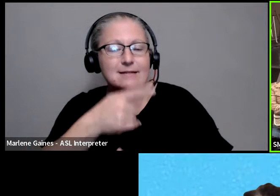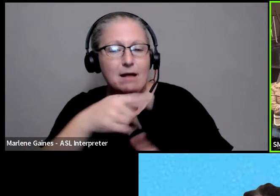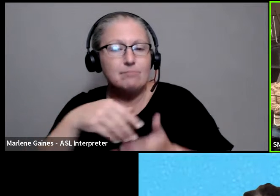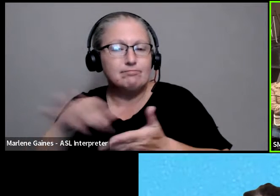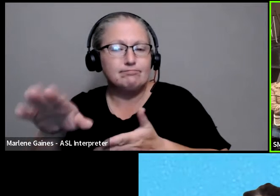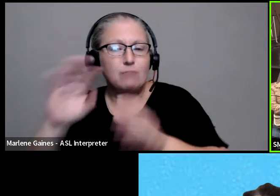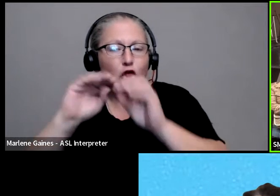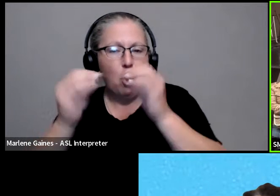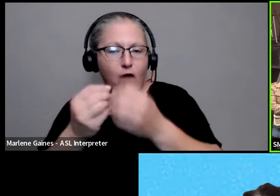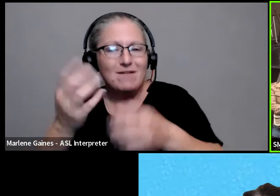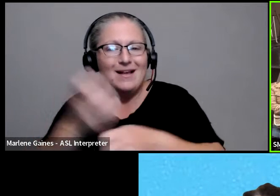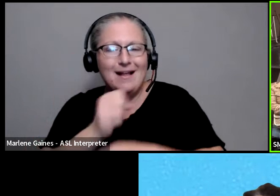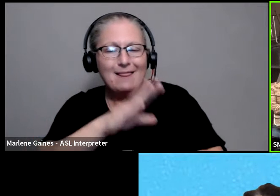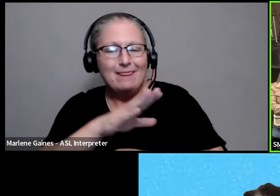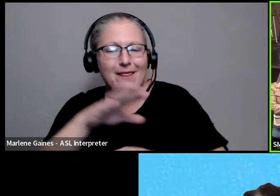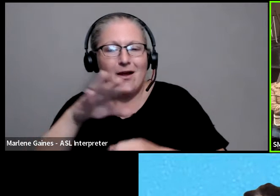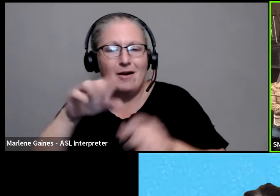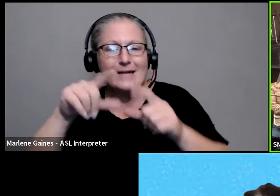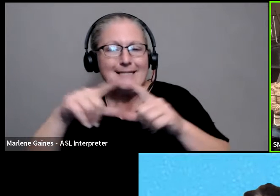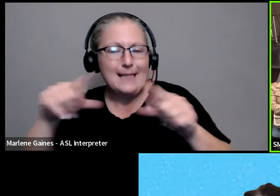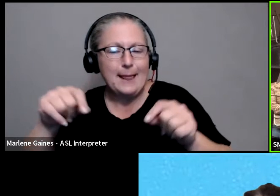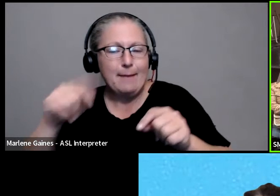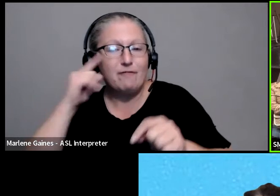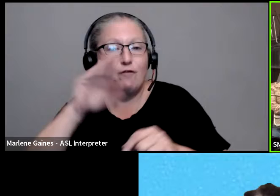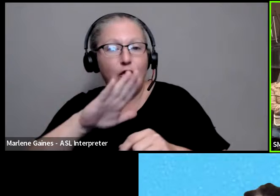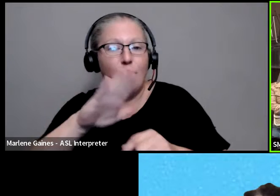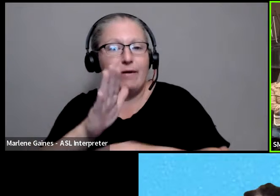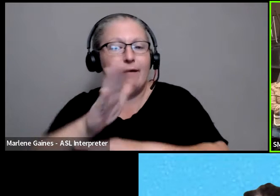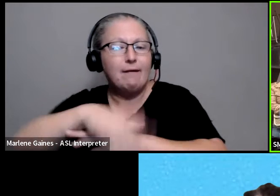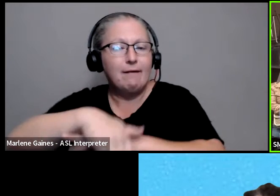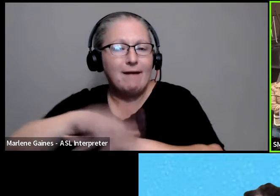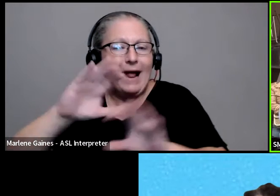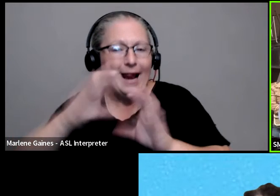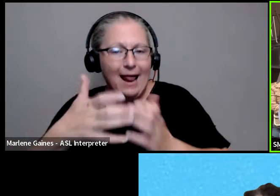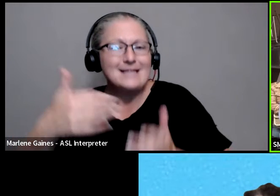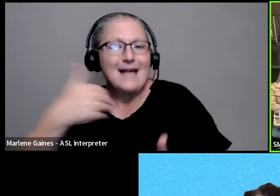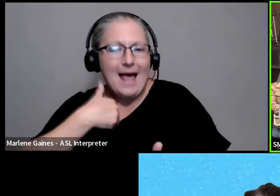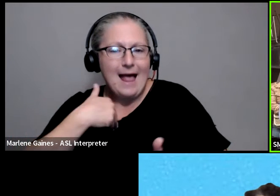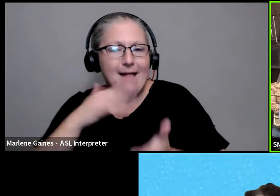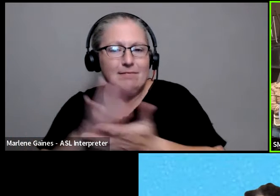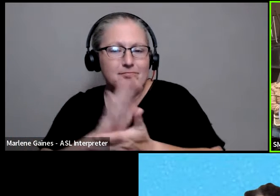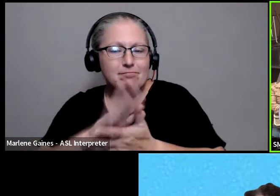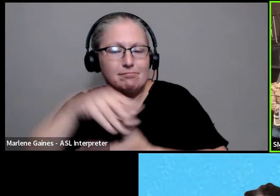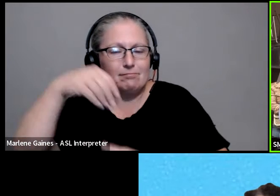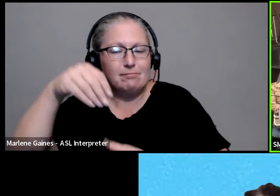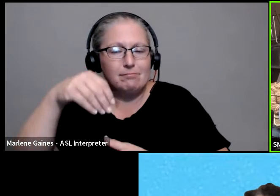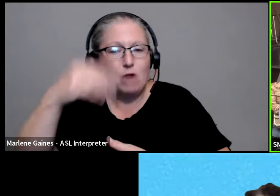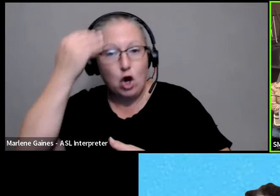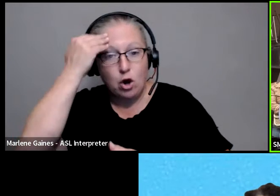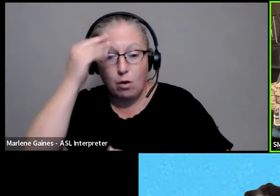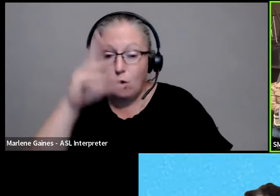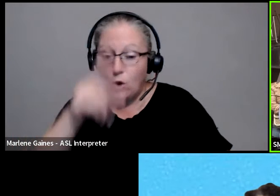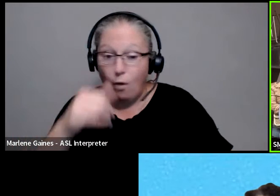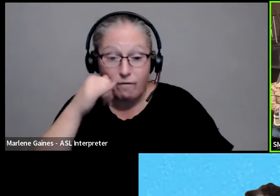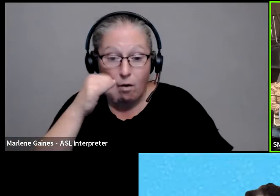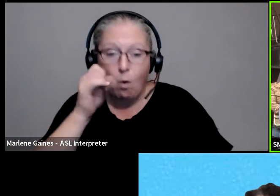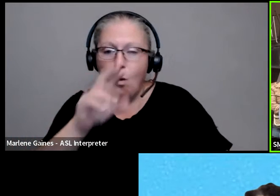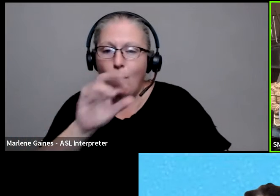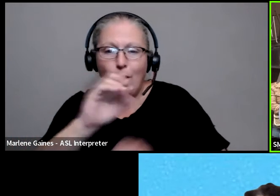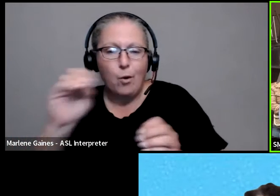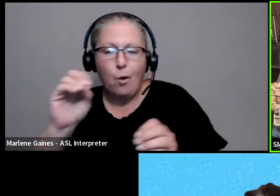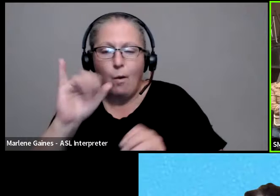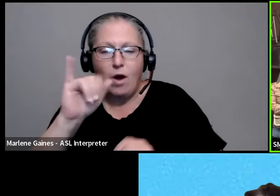their slip so that for other classes, they'll have their slip so that we know no phone or no Yonder pouch that